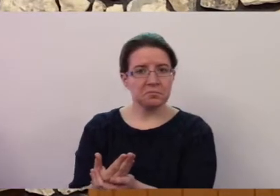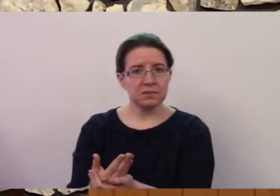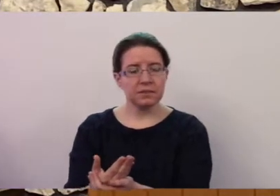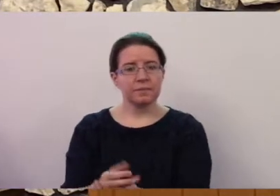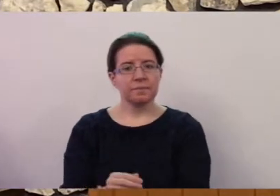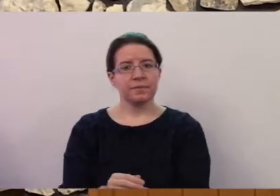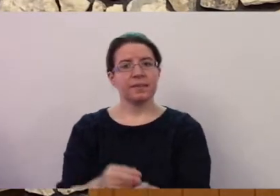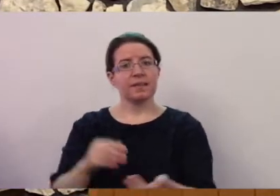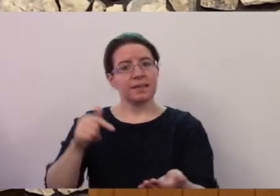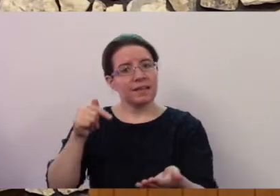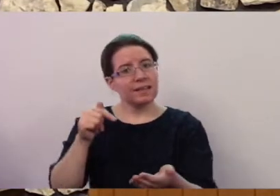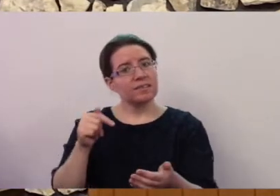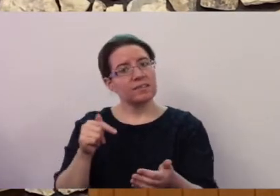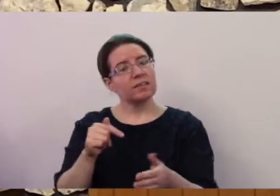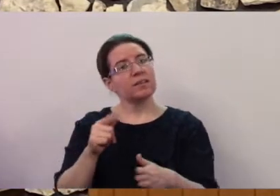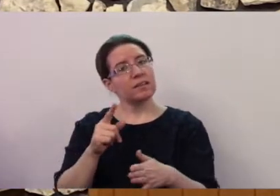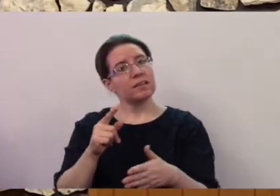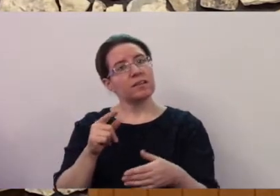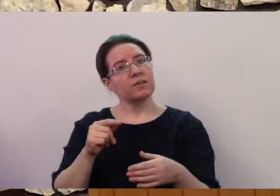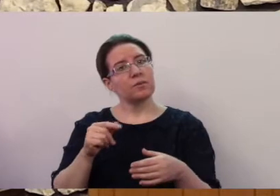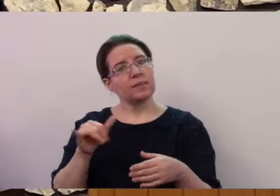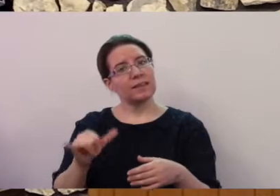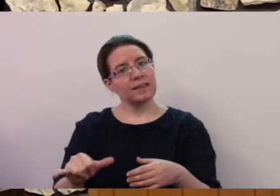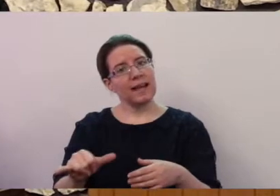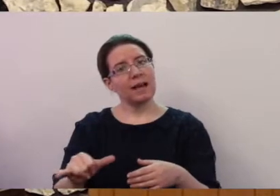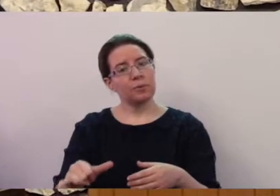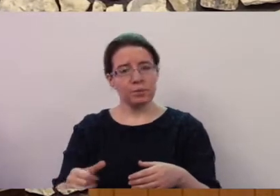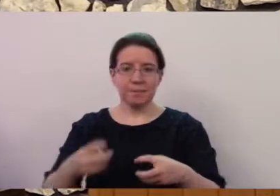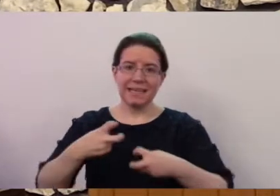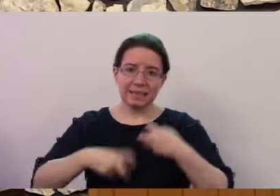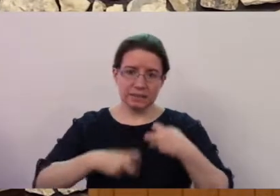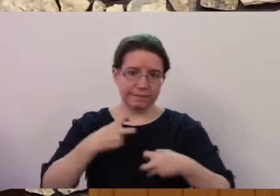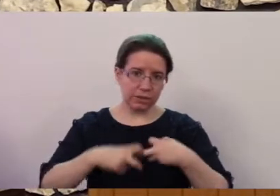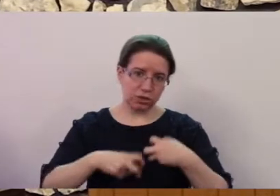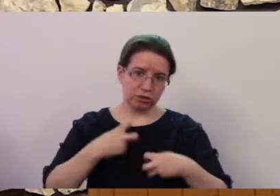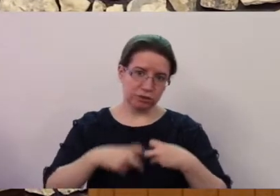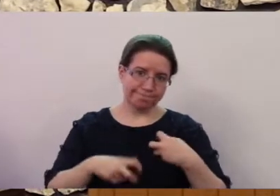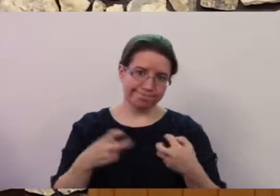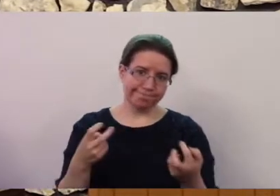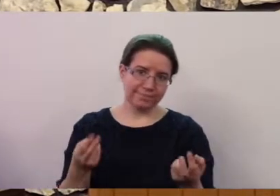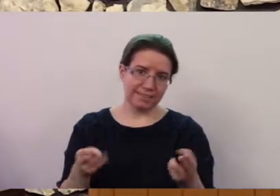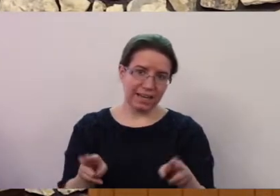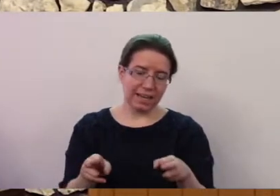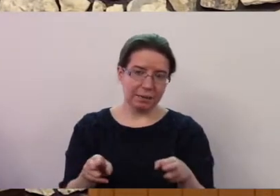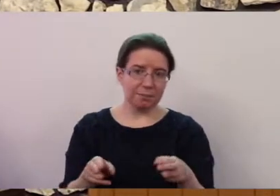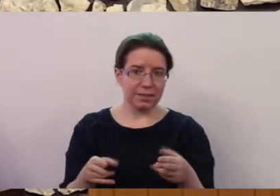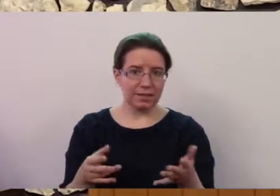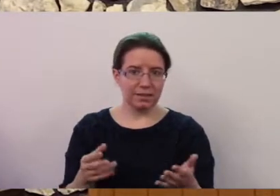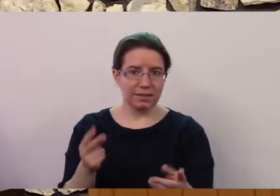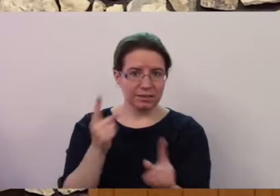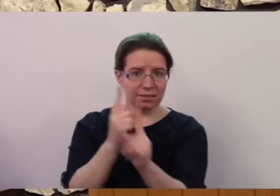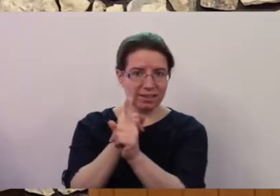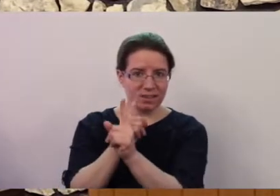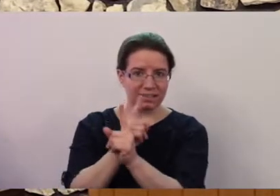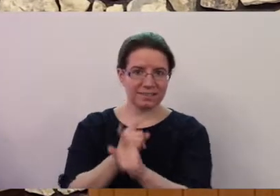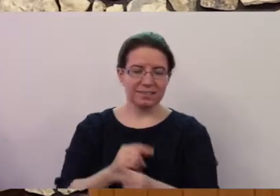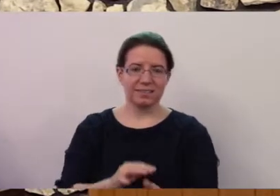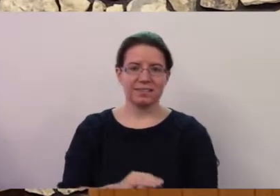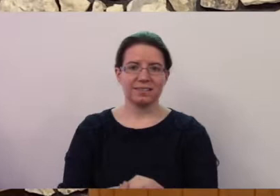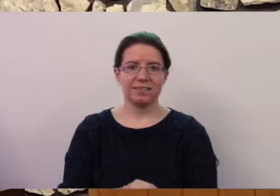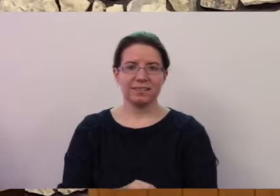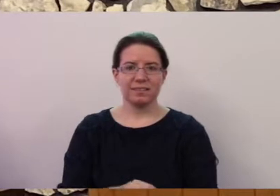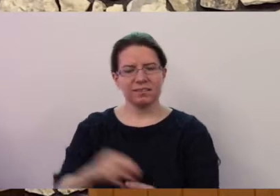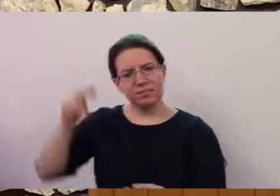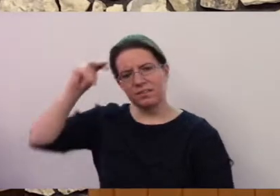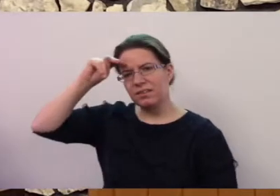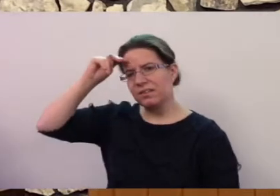And that would be a pretty difficult thing for him to be to re-enter into his mother's